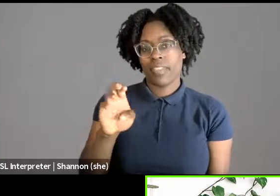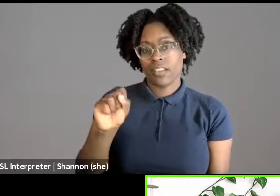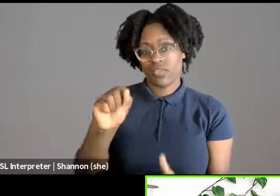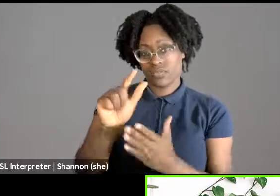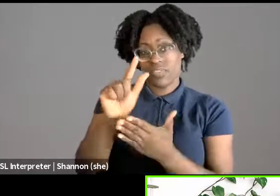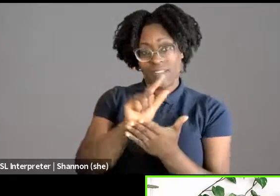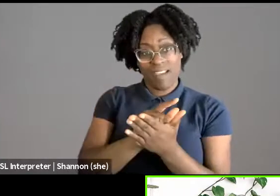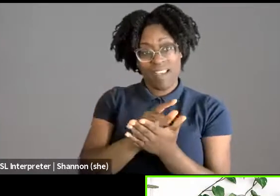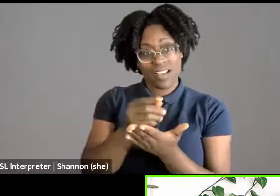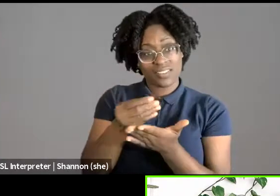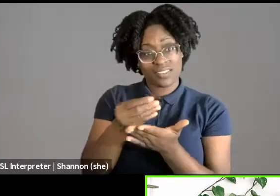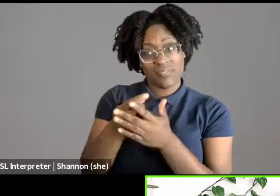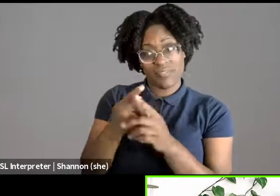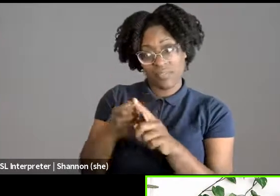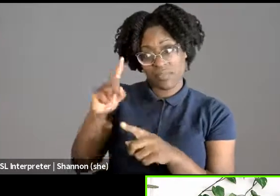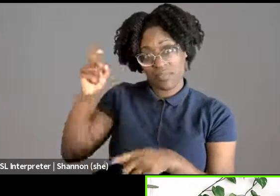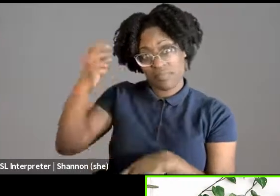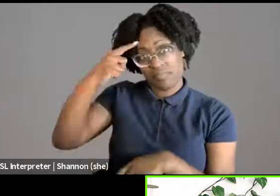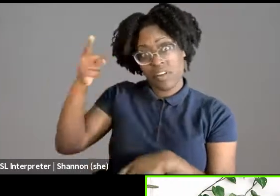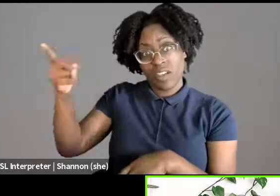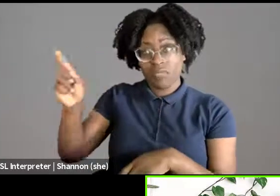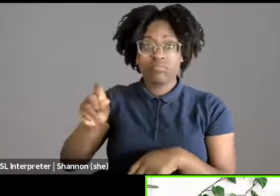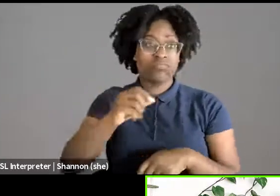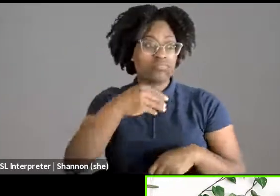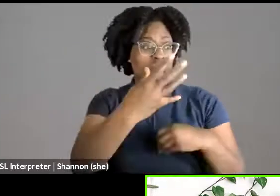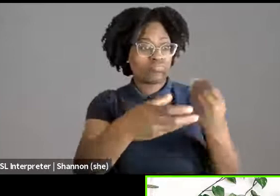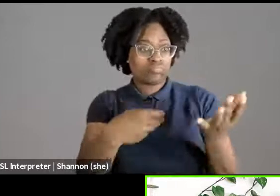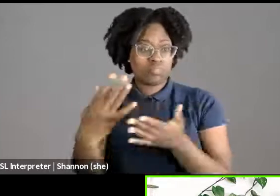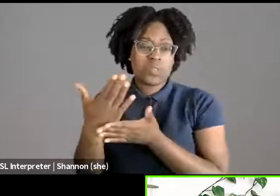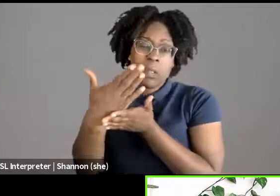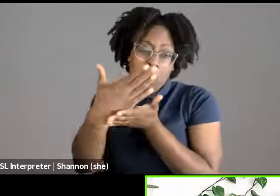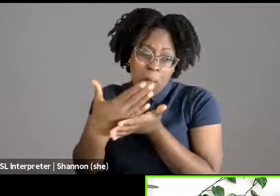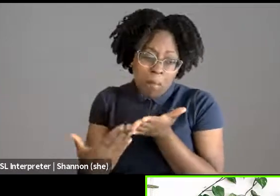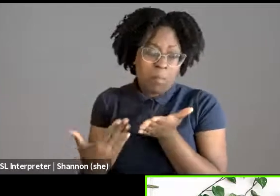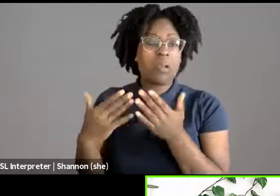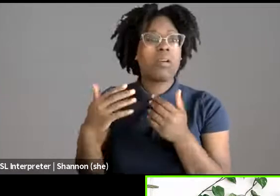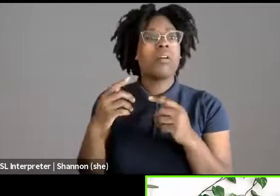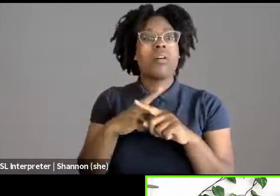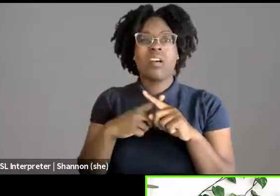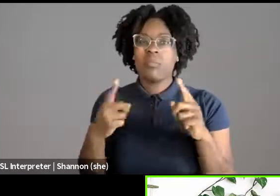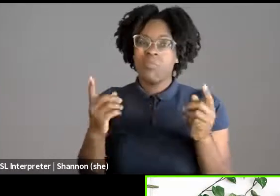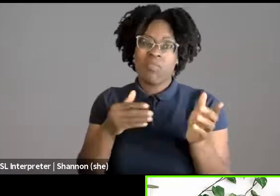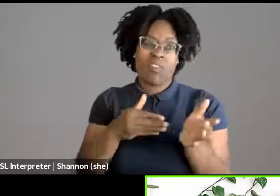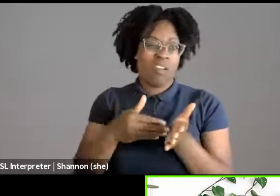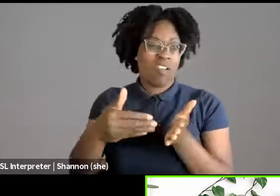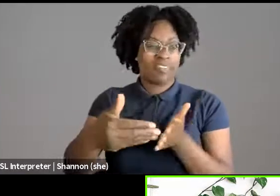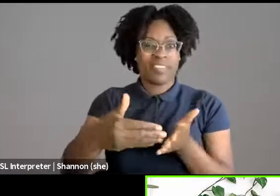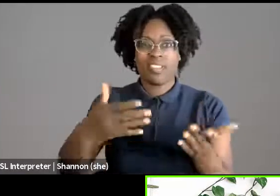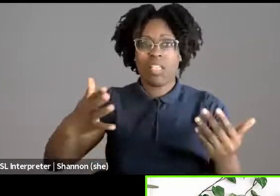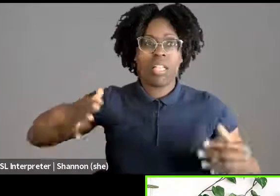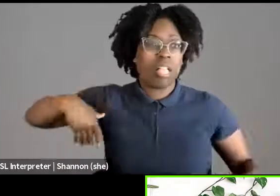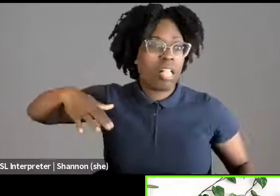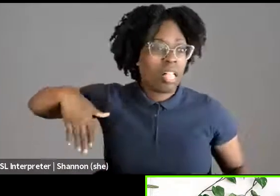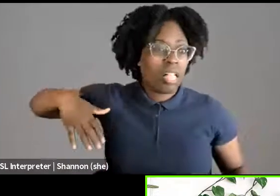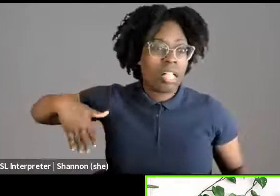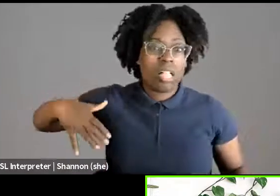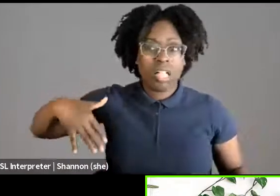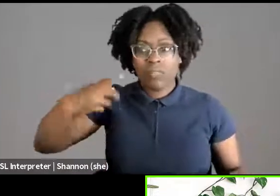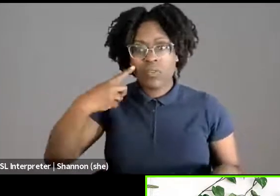organizations, but oftentimes not enough. And for some, too late to save many people.